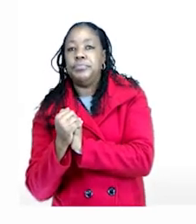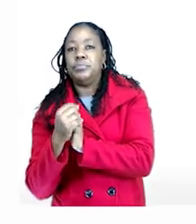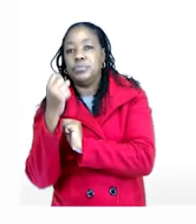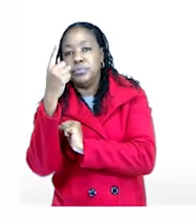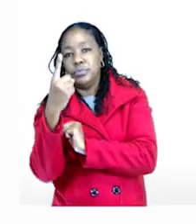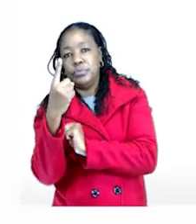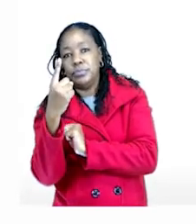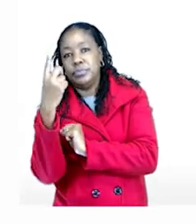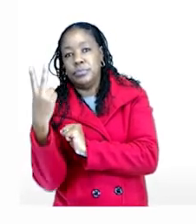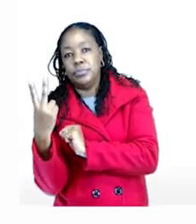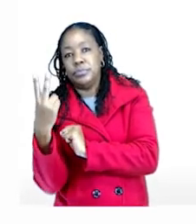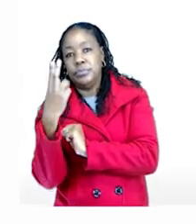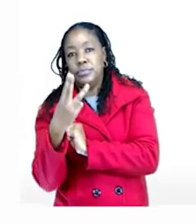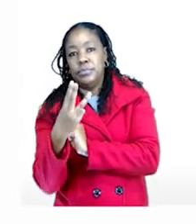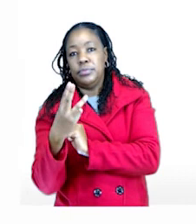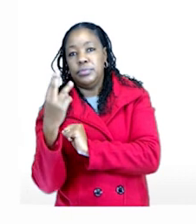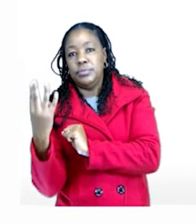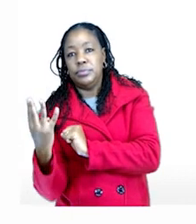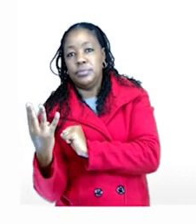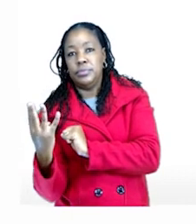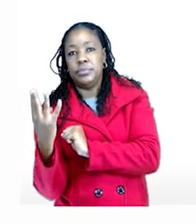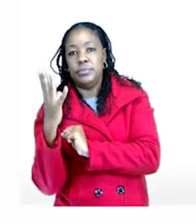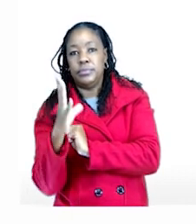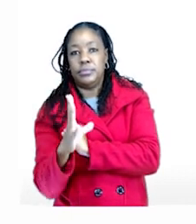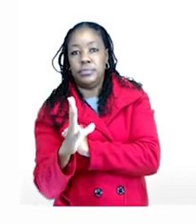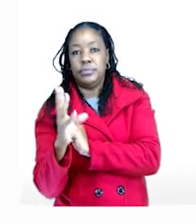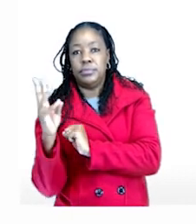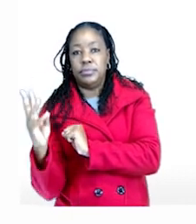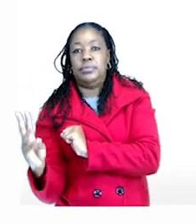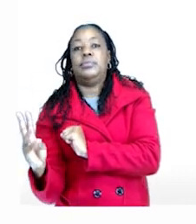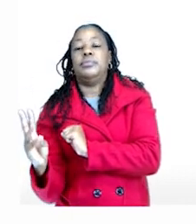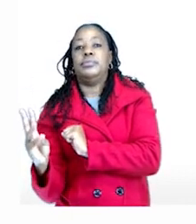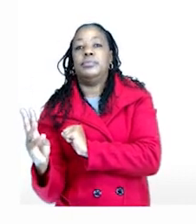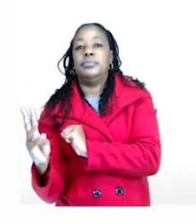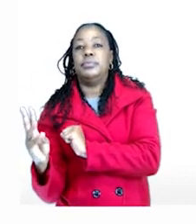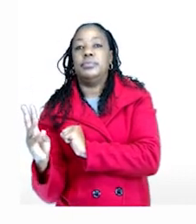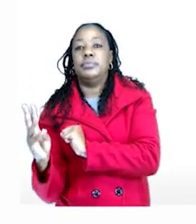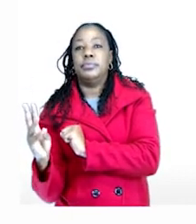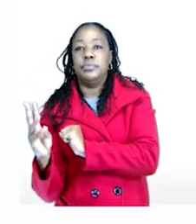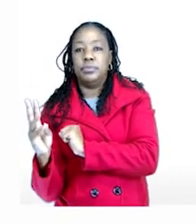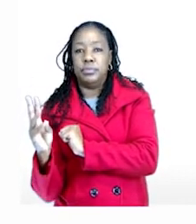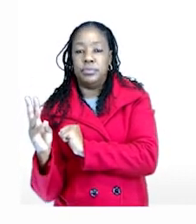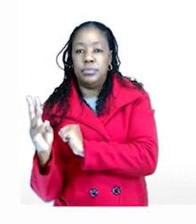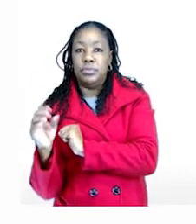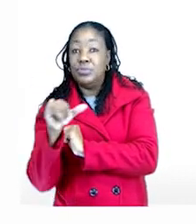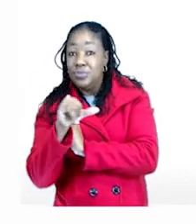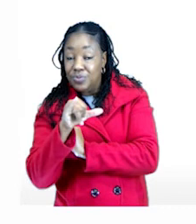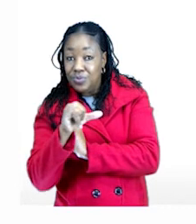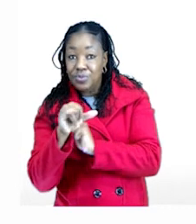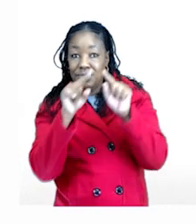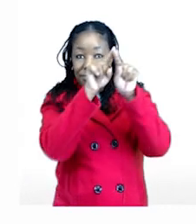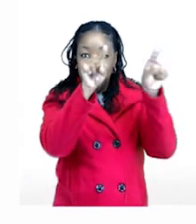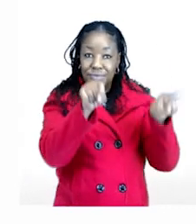1, 2, 3, 4, 5, 6. Now, which block has